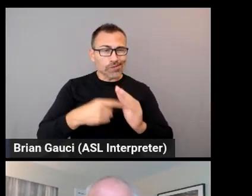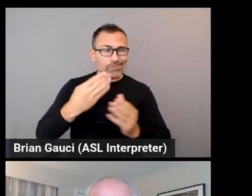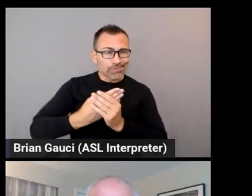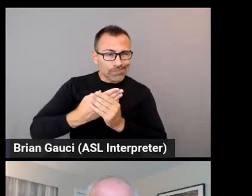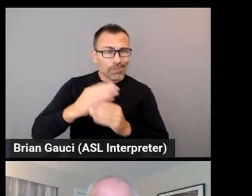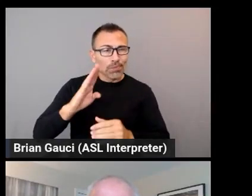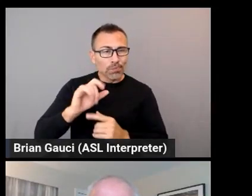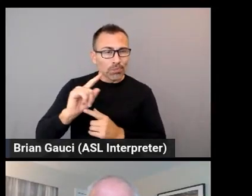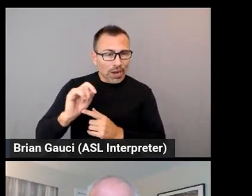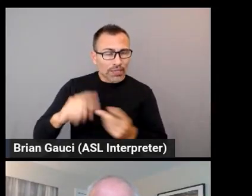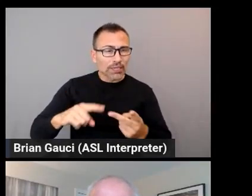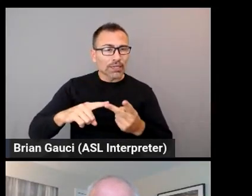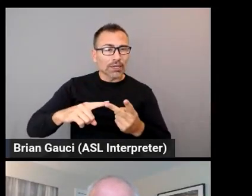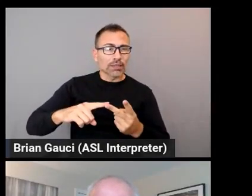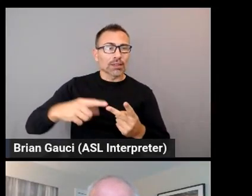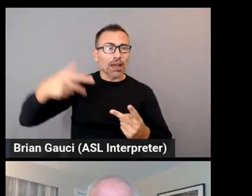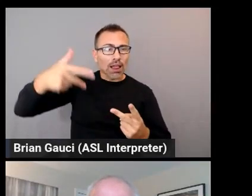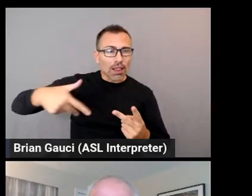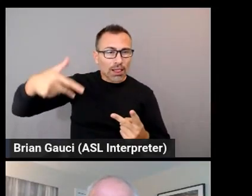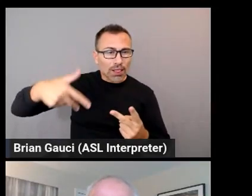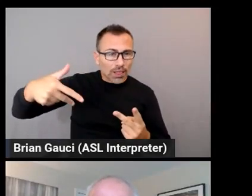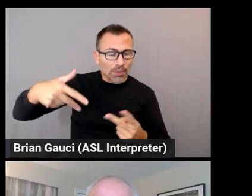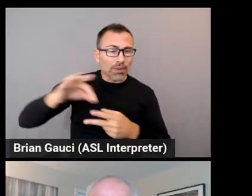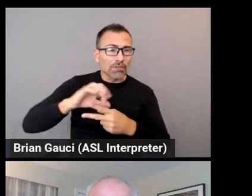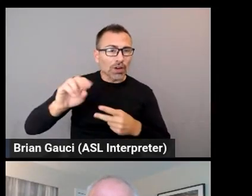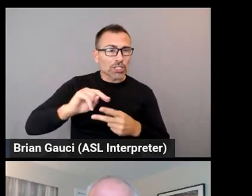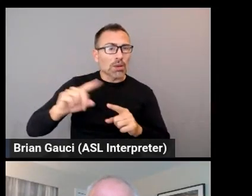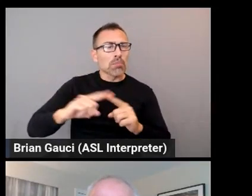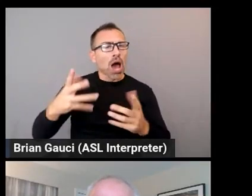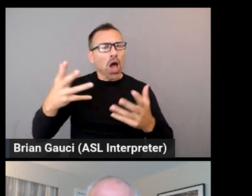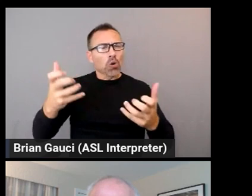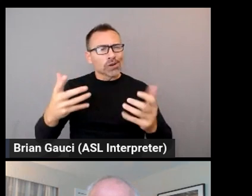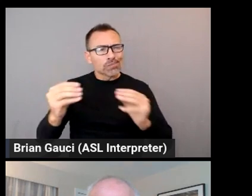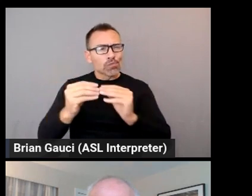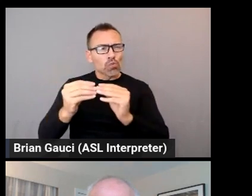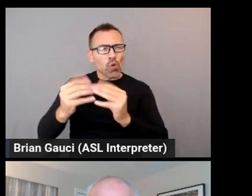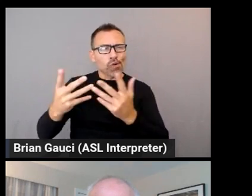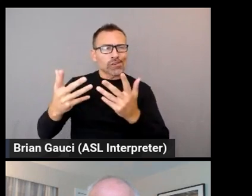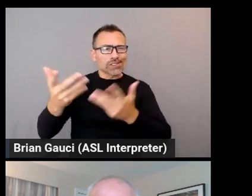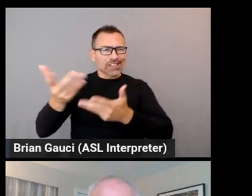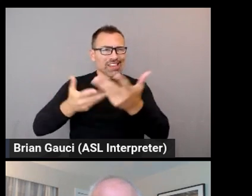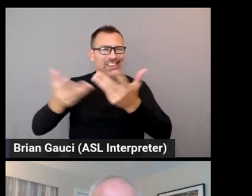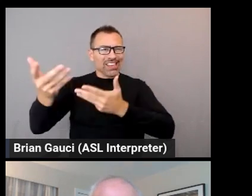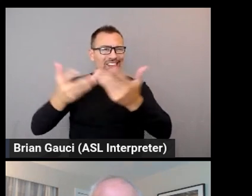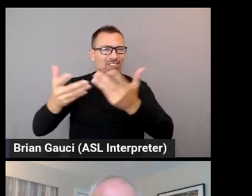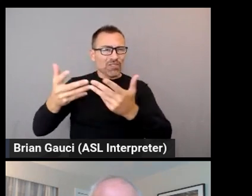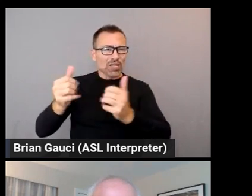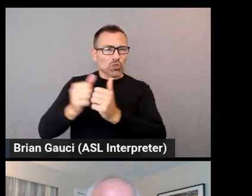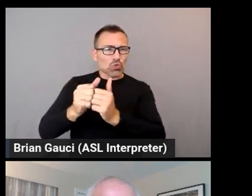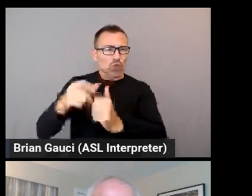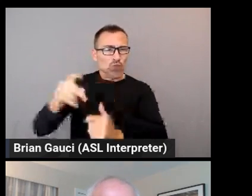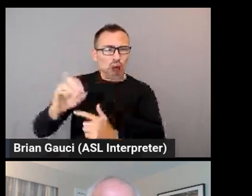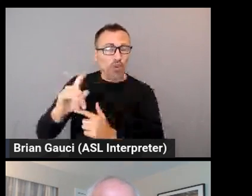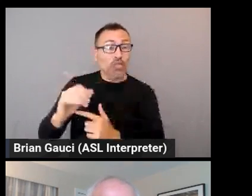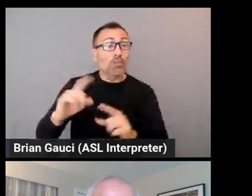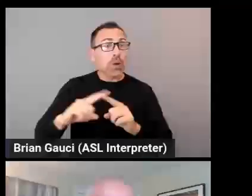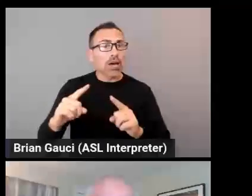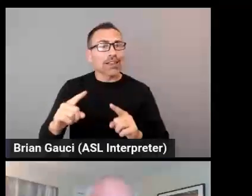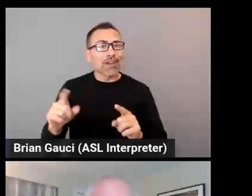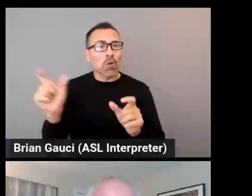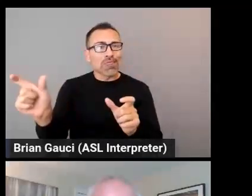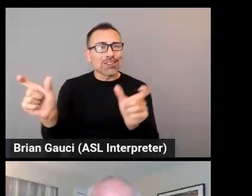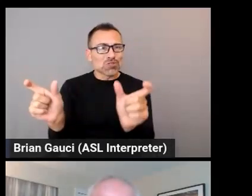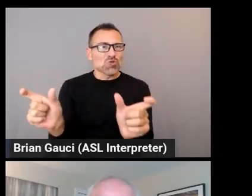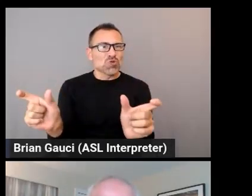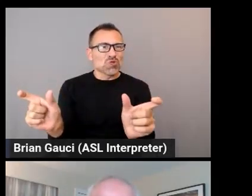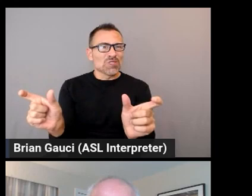has way more sort of visual properties I can interface with. But what happens when you want to combine the two together? What do you need to do? There's